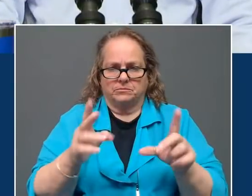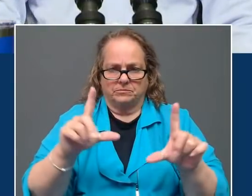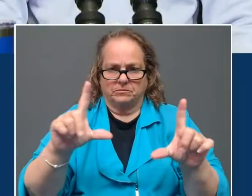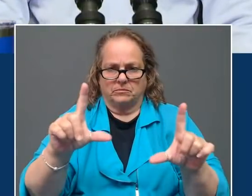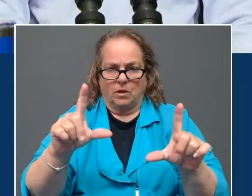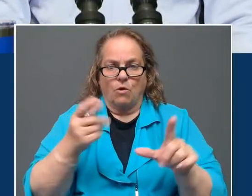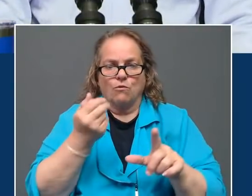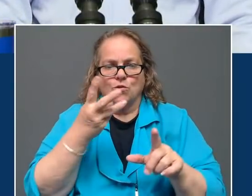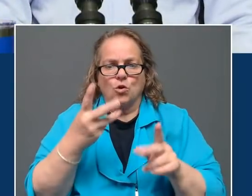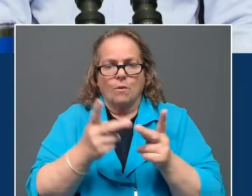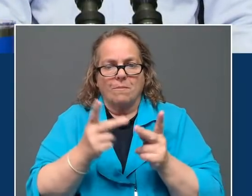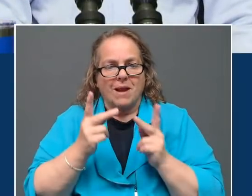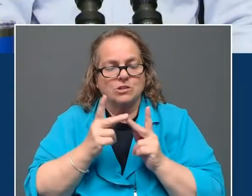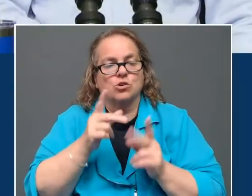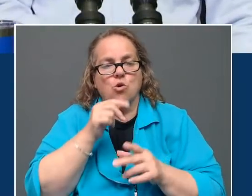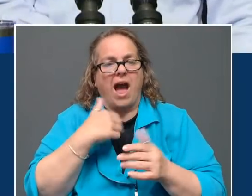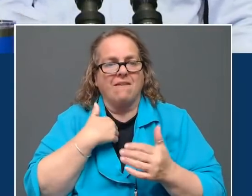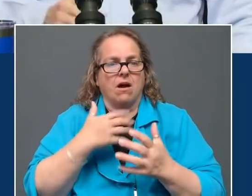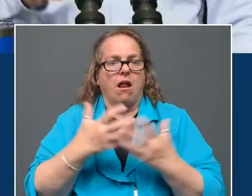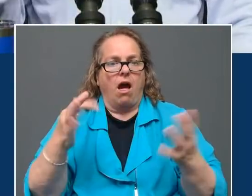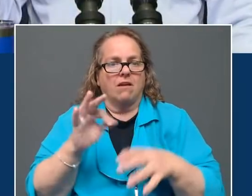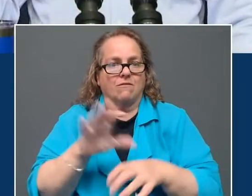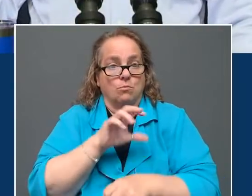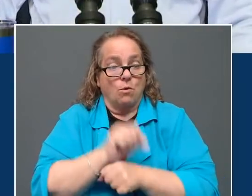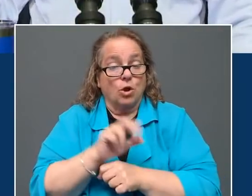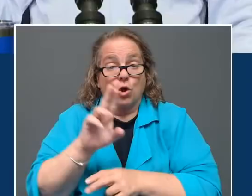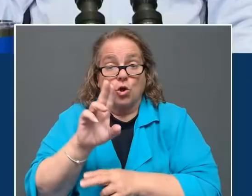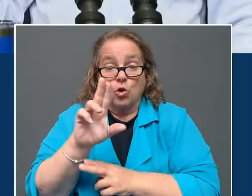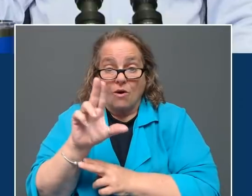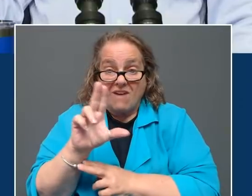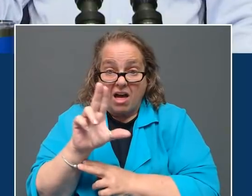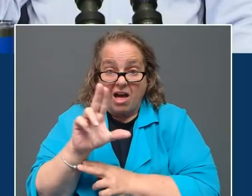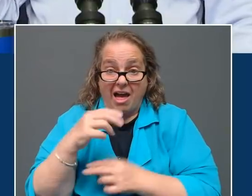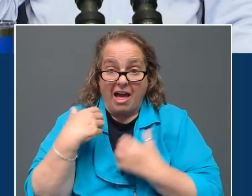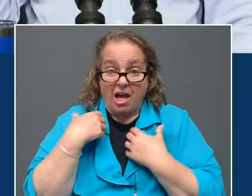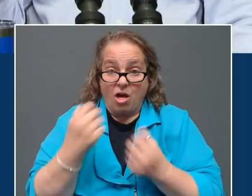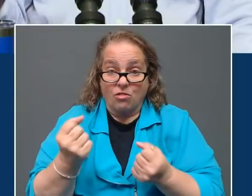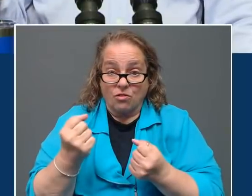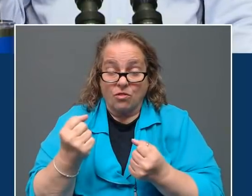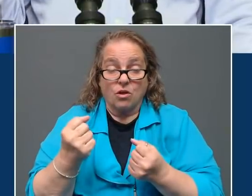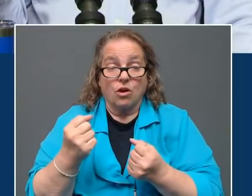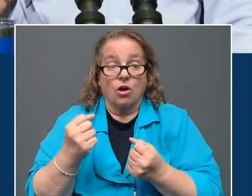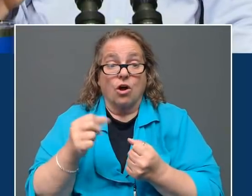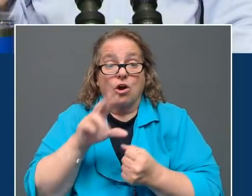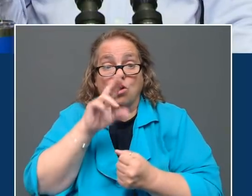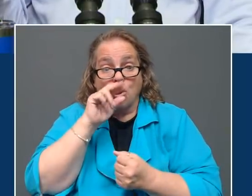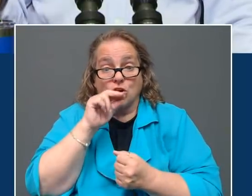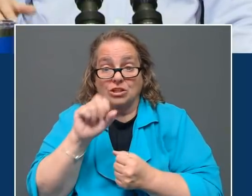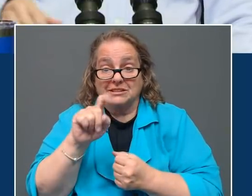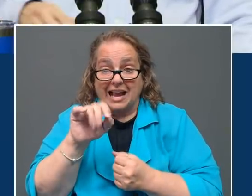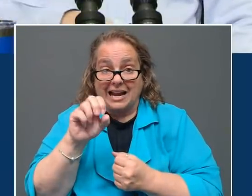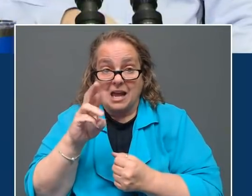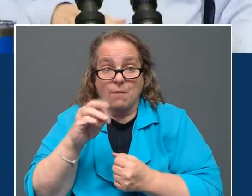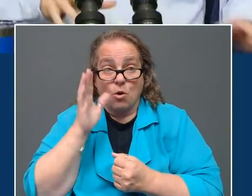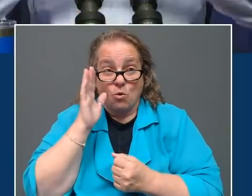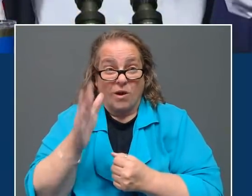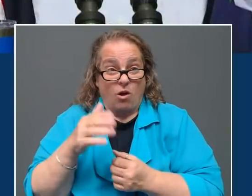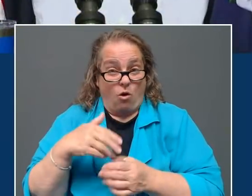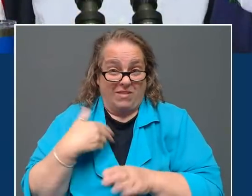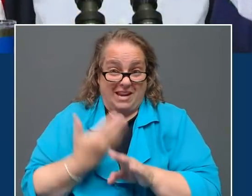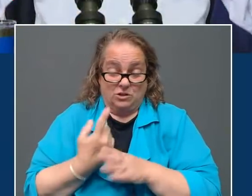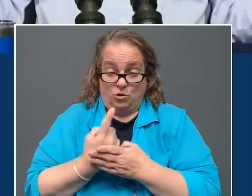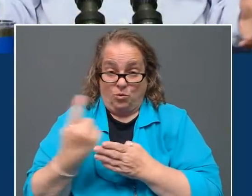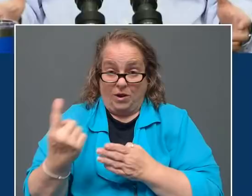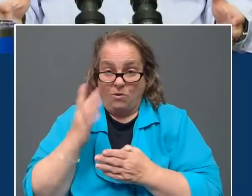of appointments. U of L Health, Cardinal Stadium, over the next week or so is going to have 4,000 appointments. If